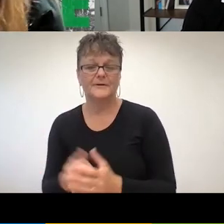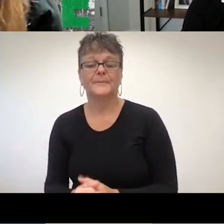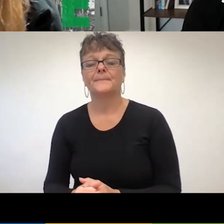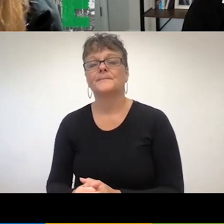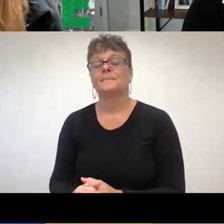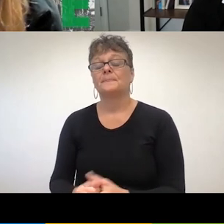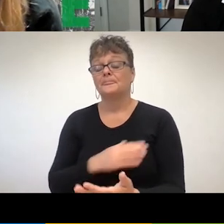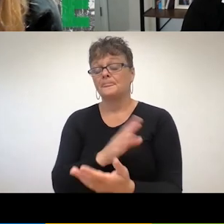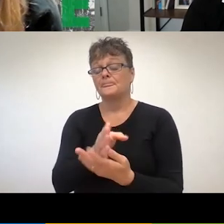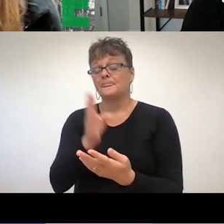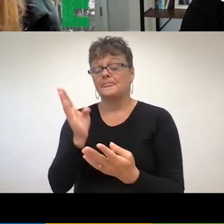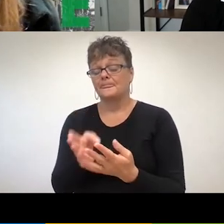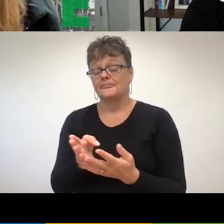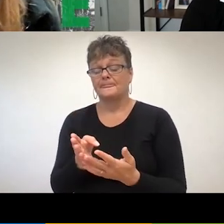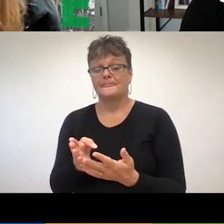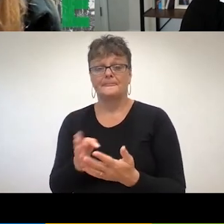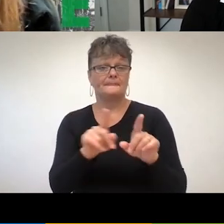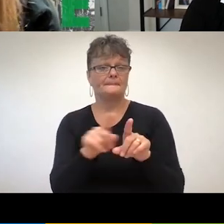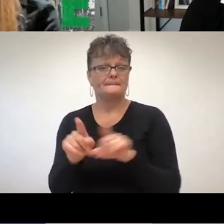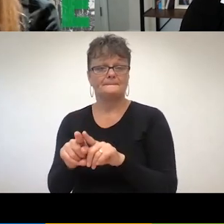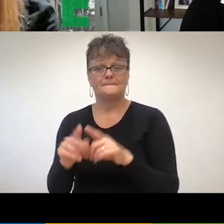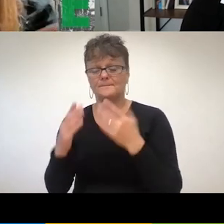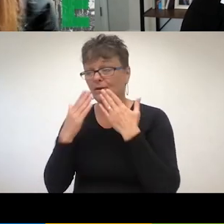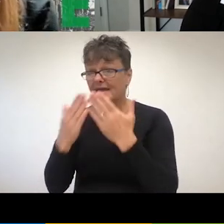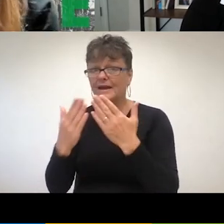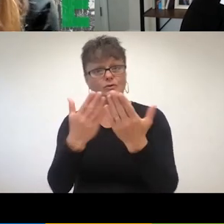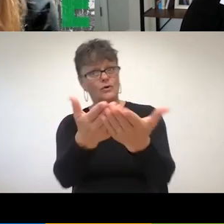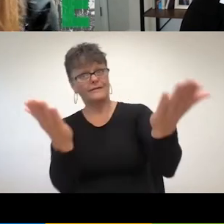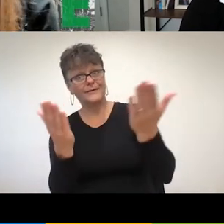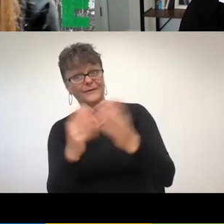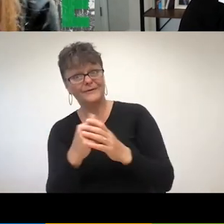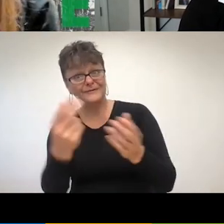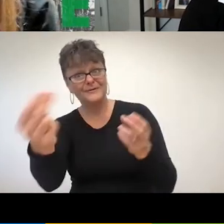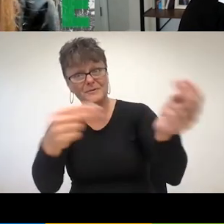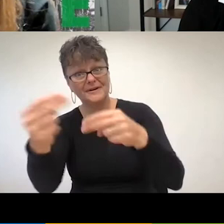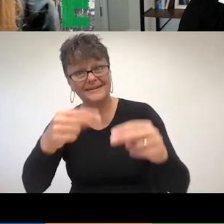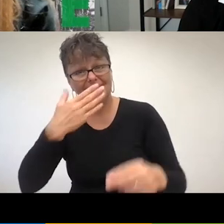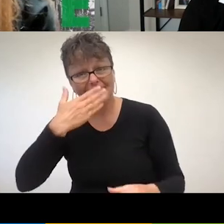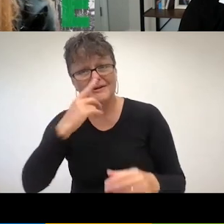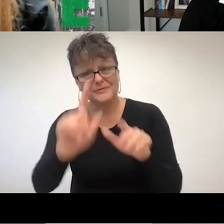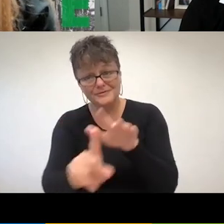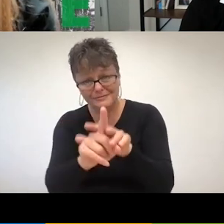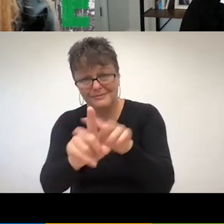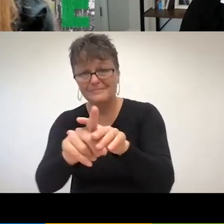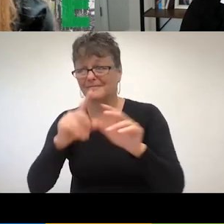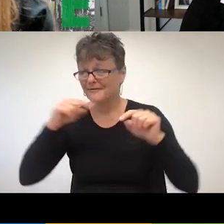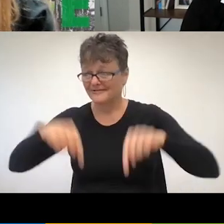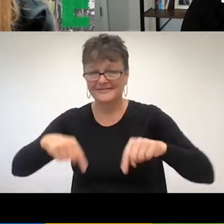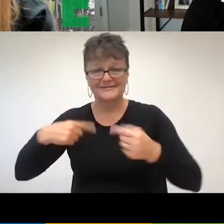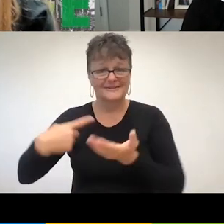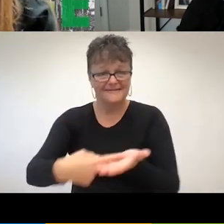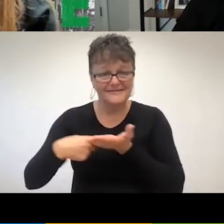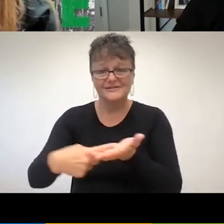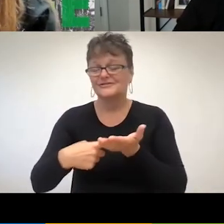And finally, thank you to all of you. Thank you for being here. Thank you for showing up for this conversation and contributing to the